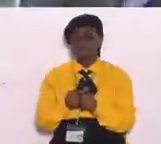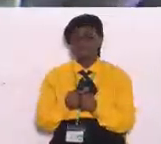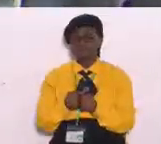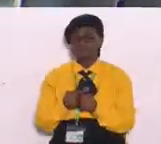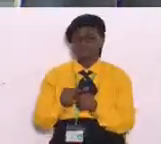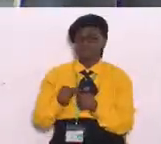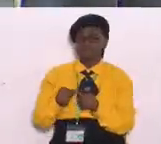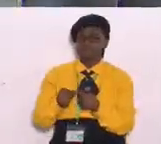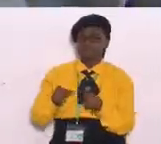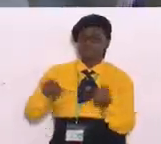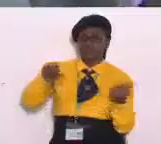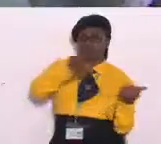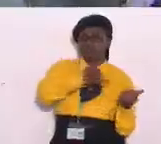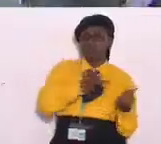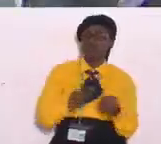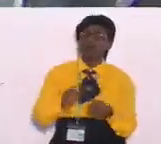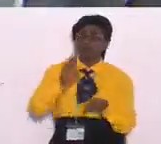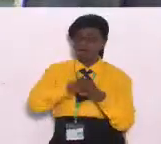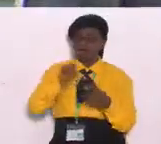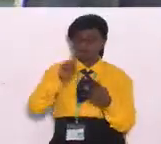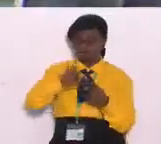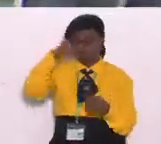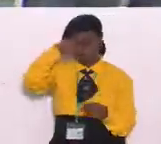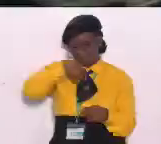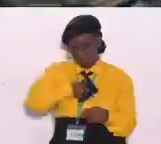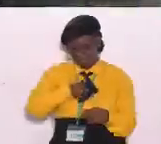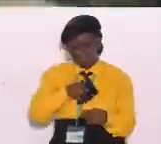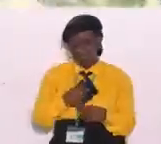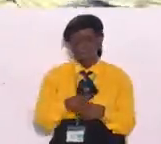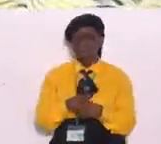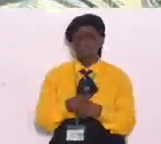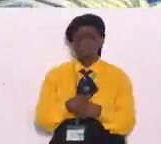pour abundantly upon me.